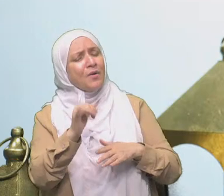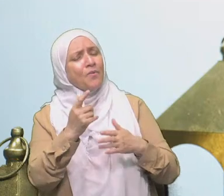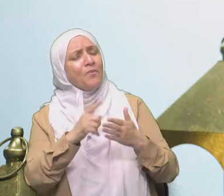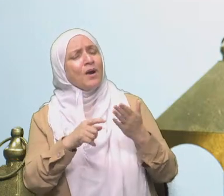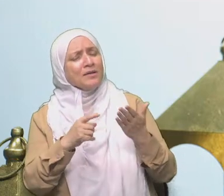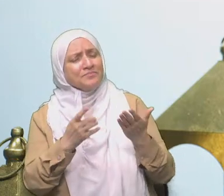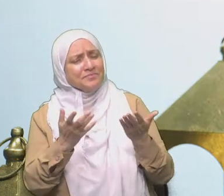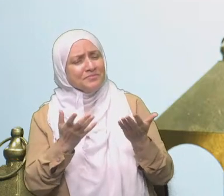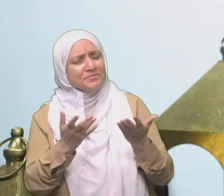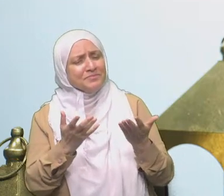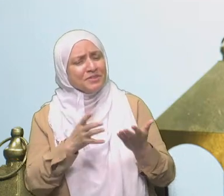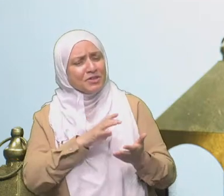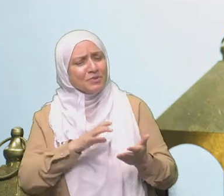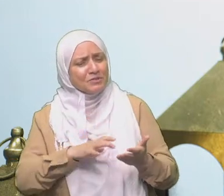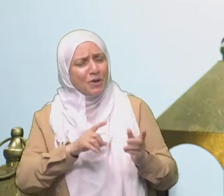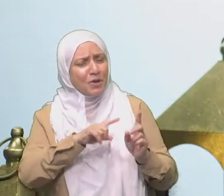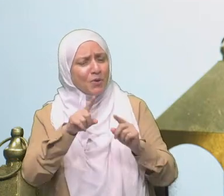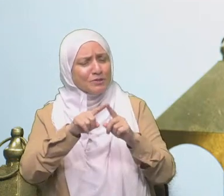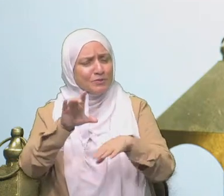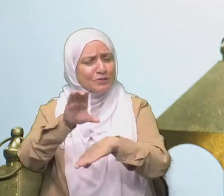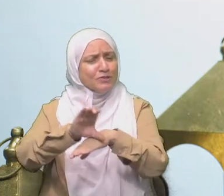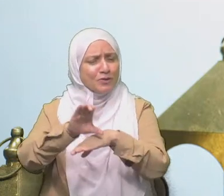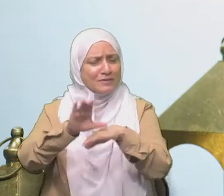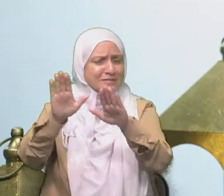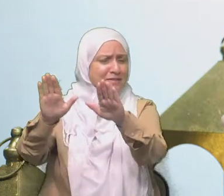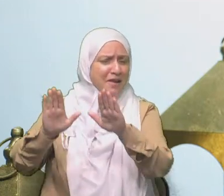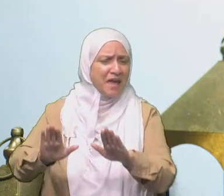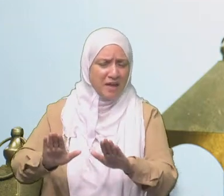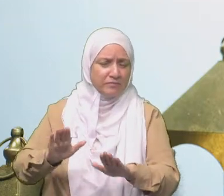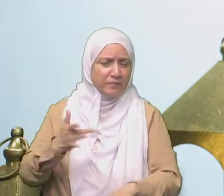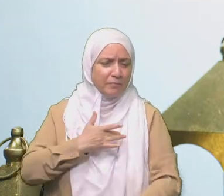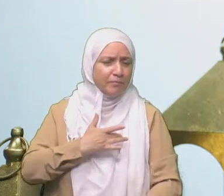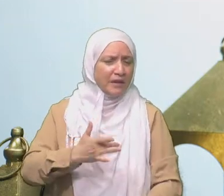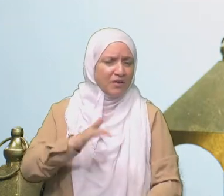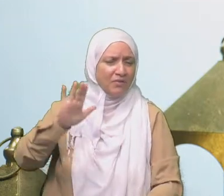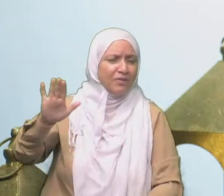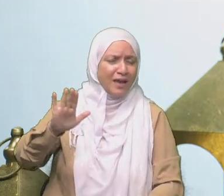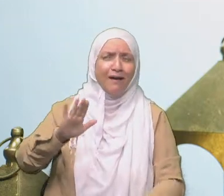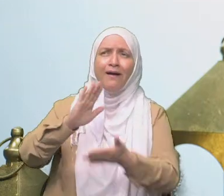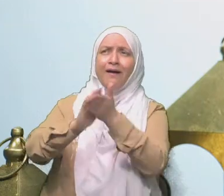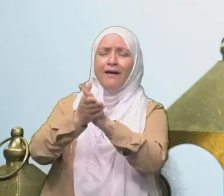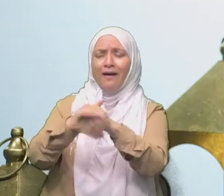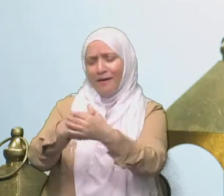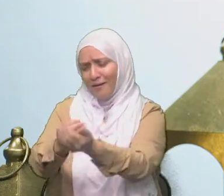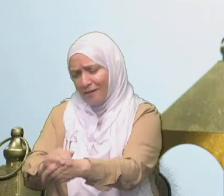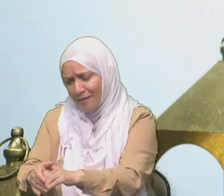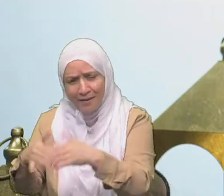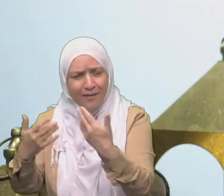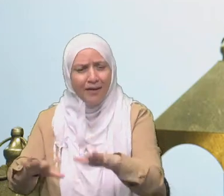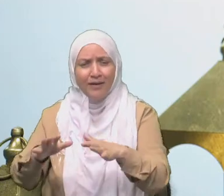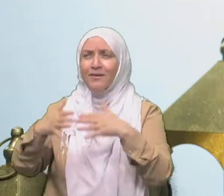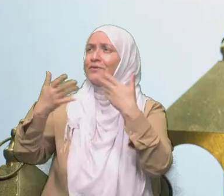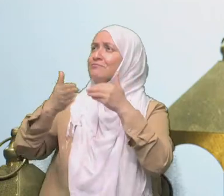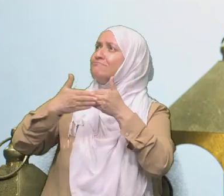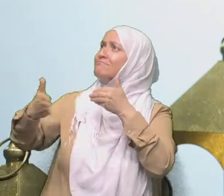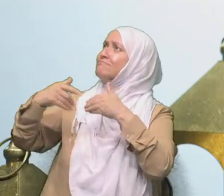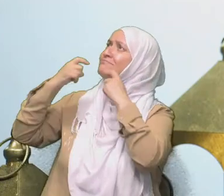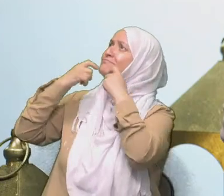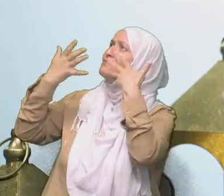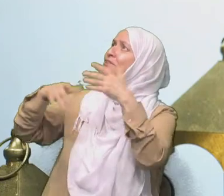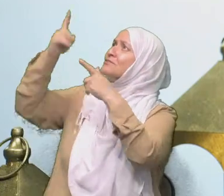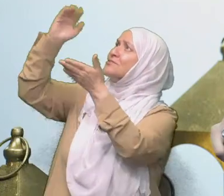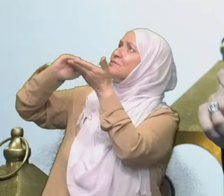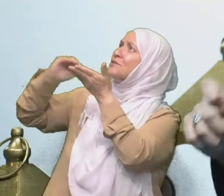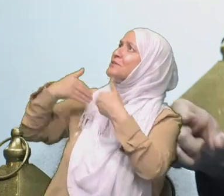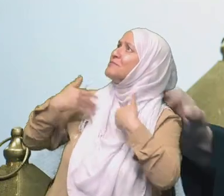have the Ramadan syndrome, right? Or the Taraweeh syndrome, or the last 10 nights syndrome, which is, as long as I come into this highly spiritual space, I